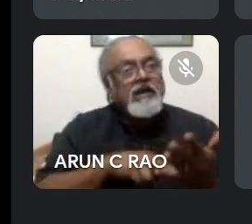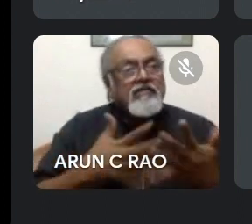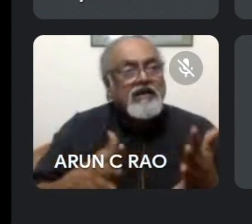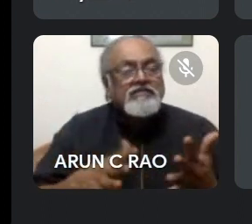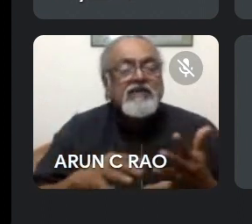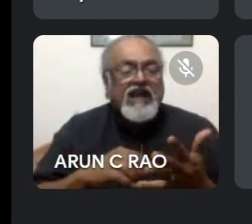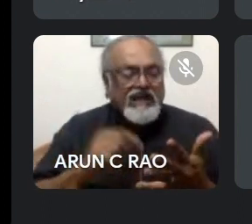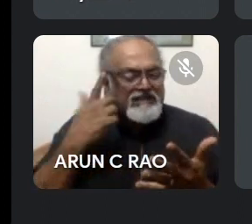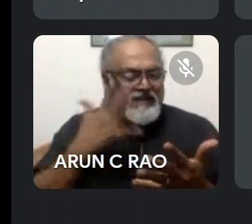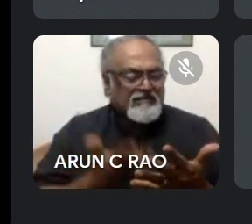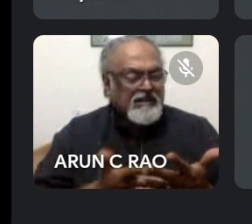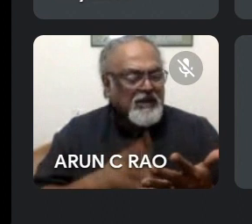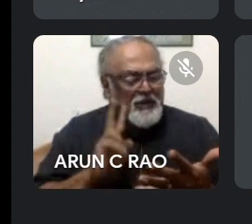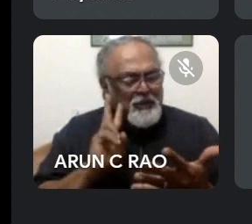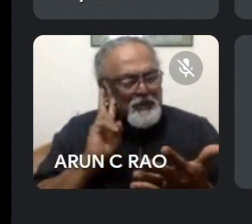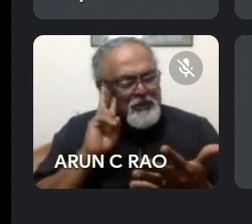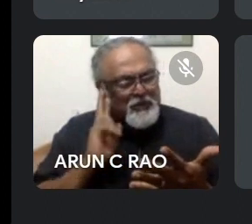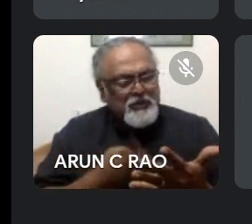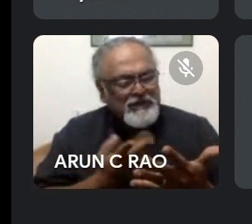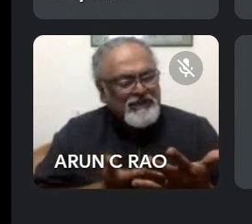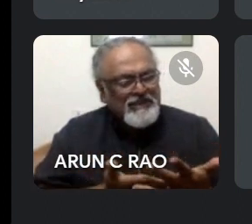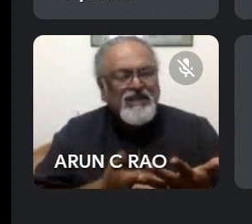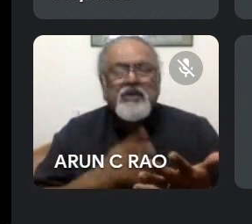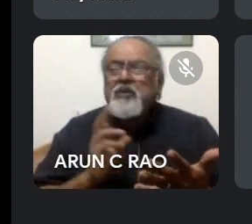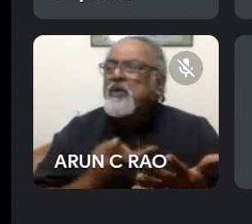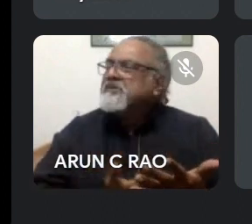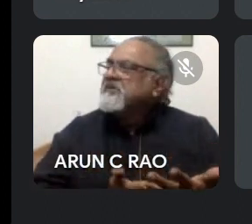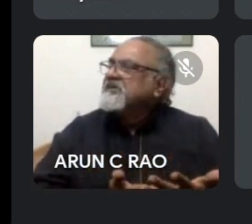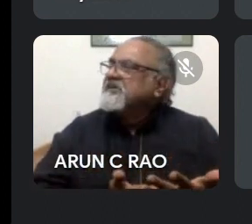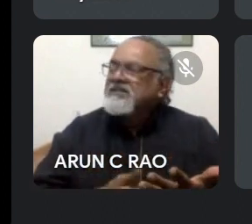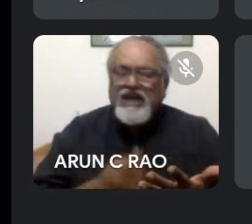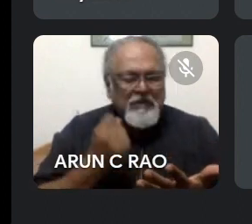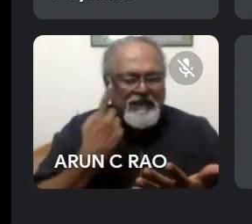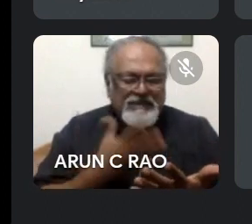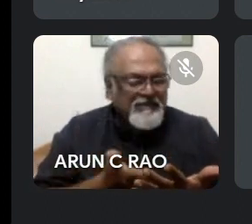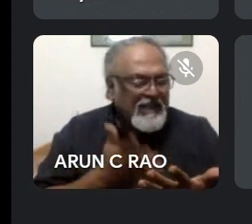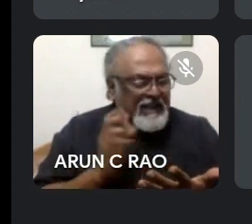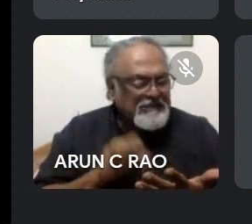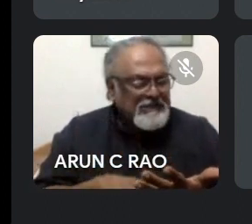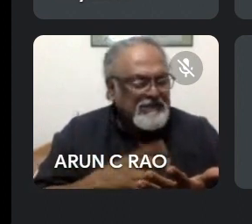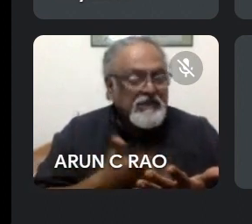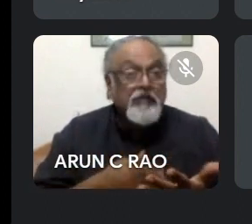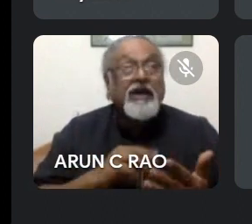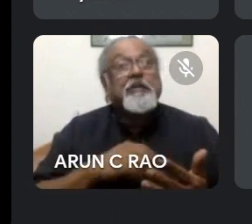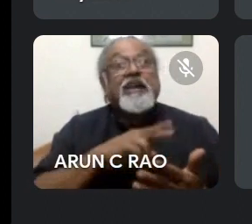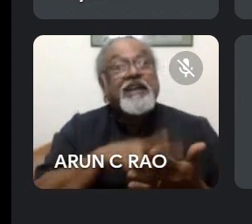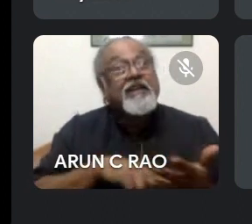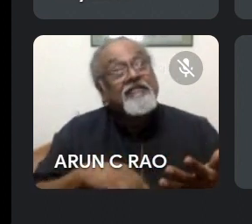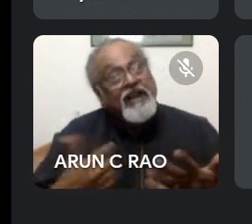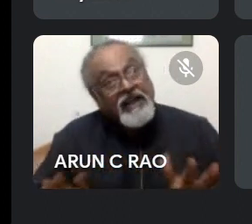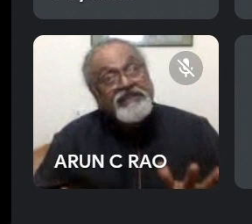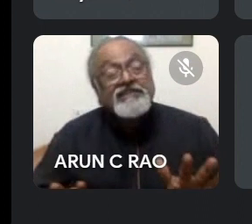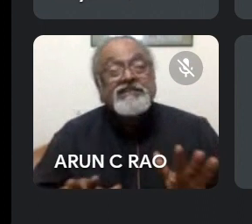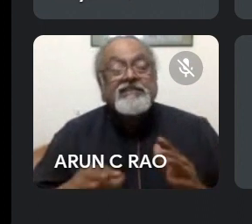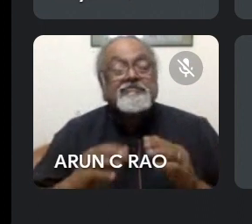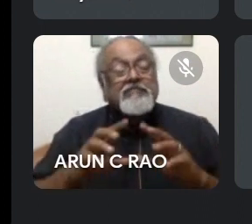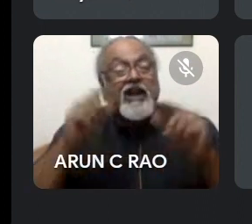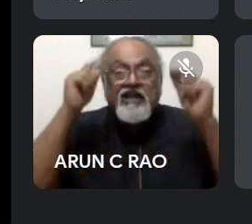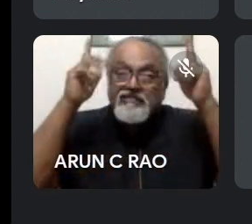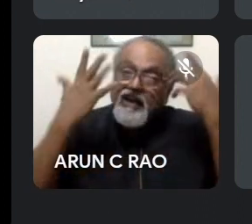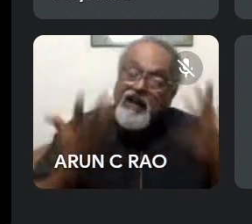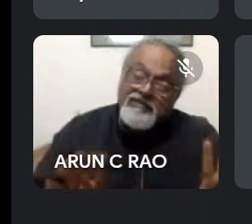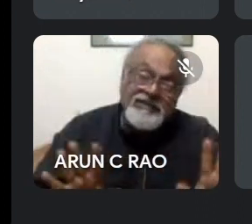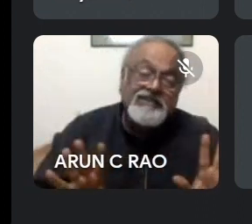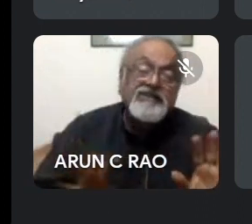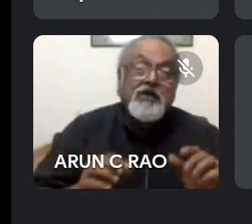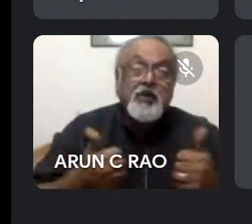You are entitled to your own acts of frustration. And what I ultimately mean here is, people might say, don't complain. Why